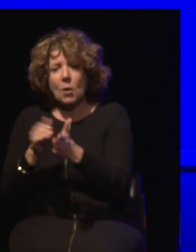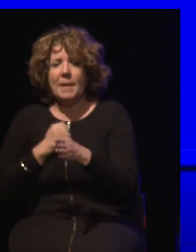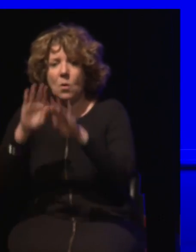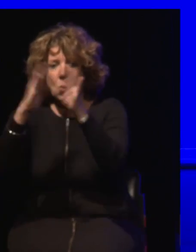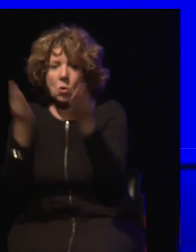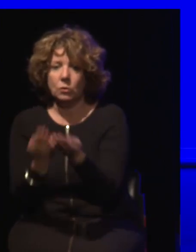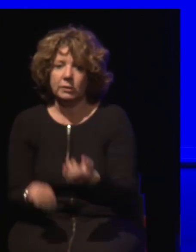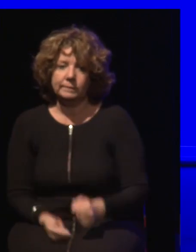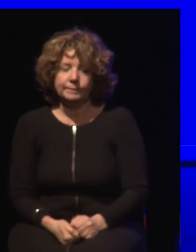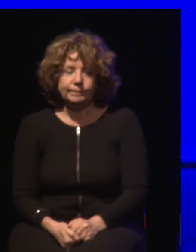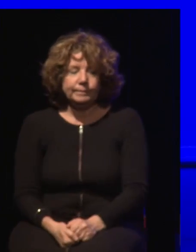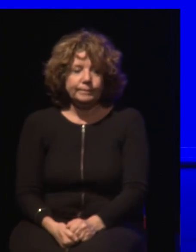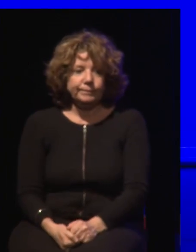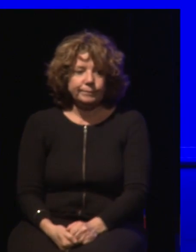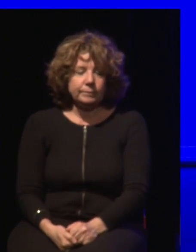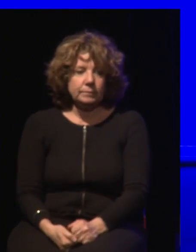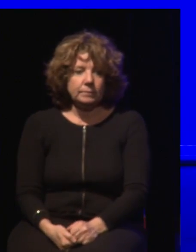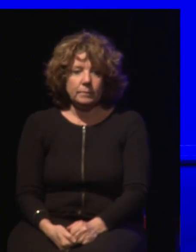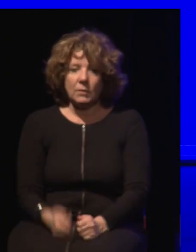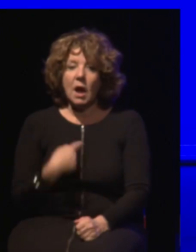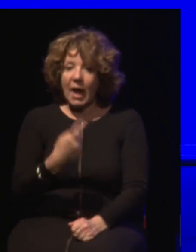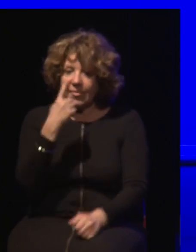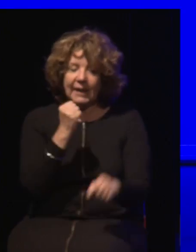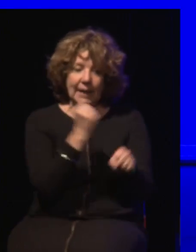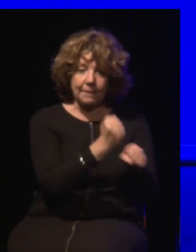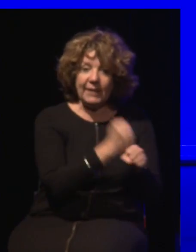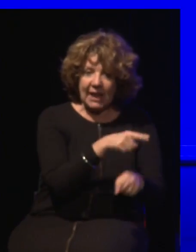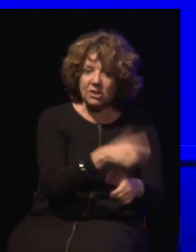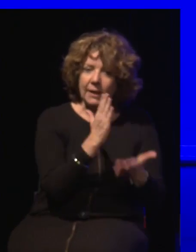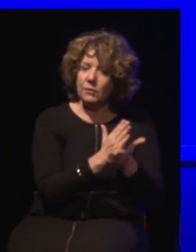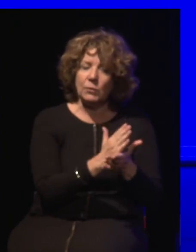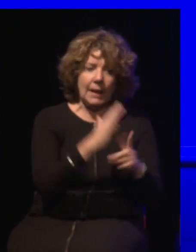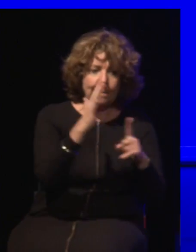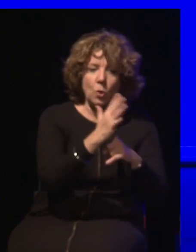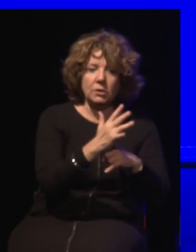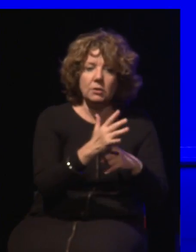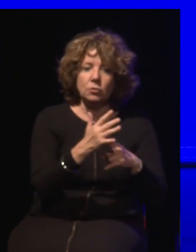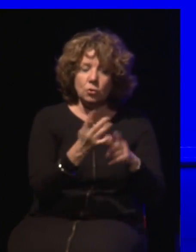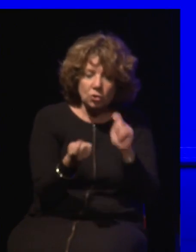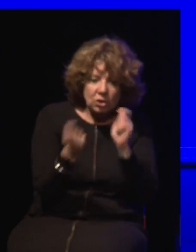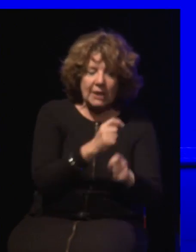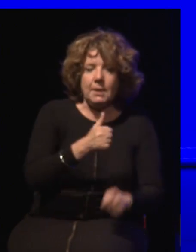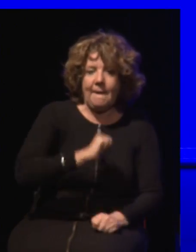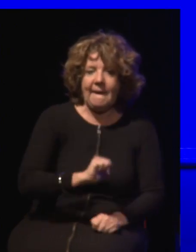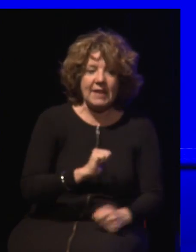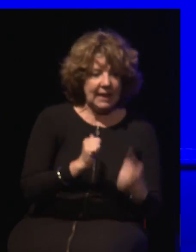I see gamification as the key to nudging behaviour, individually and collectively, to achieve great